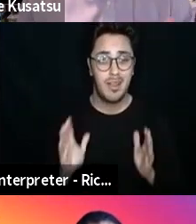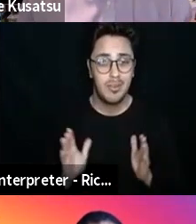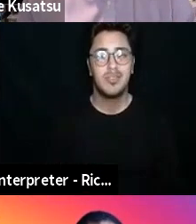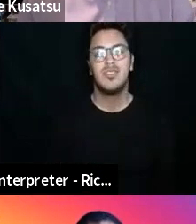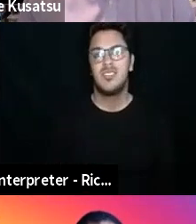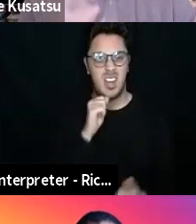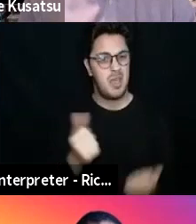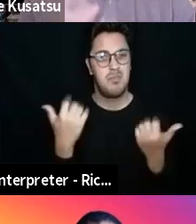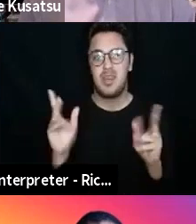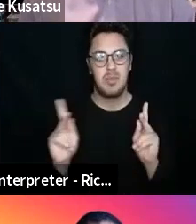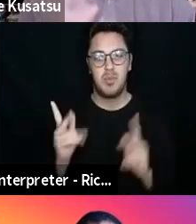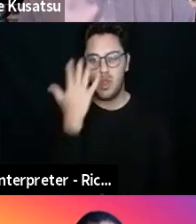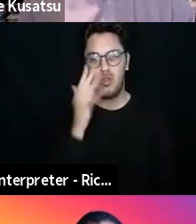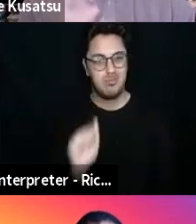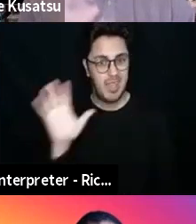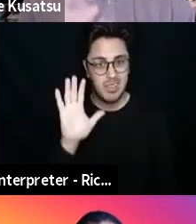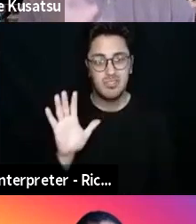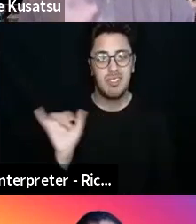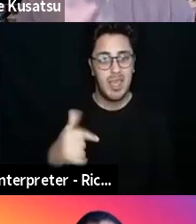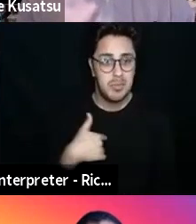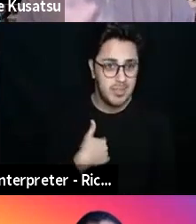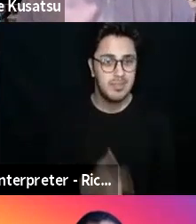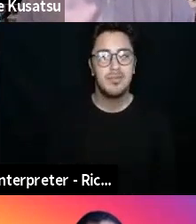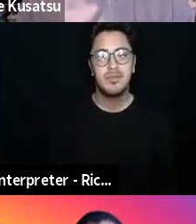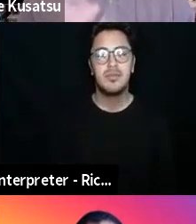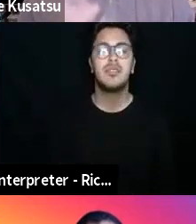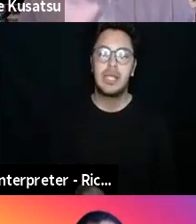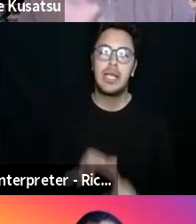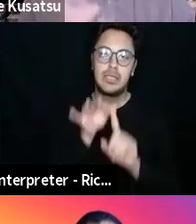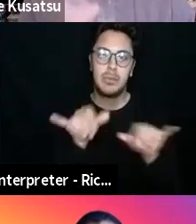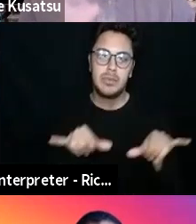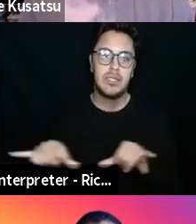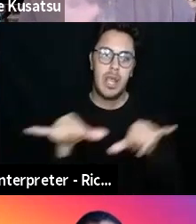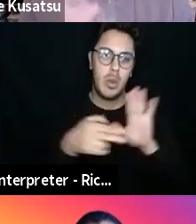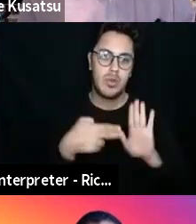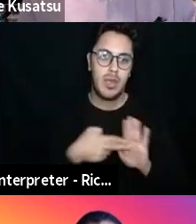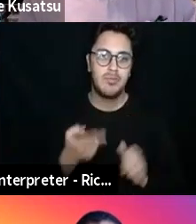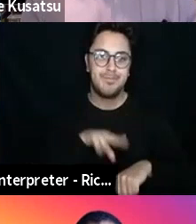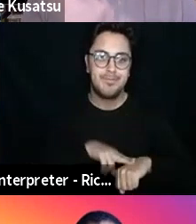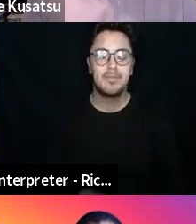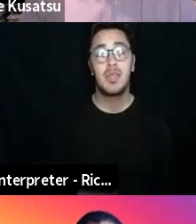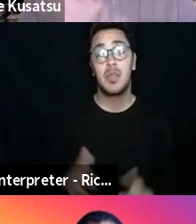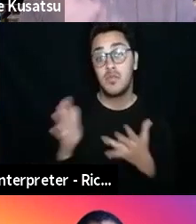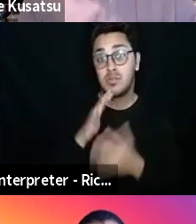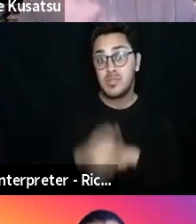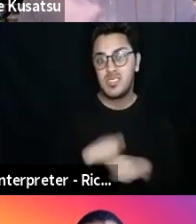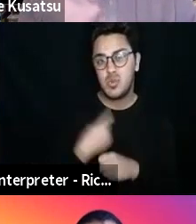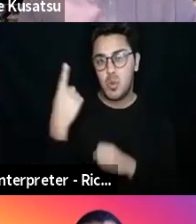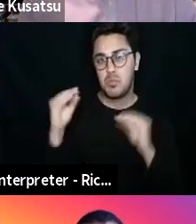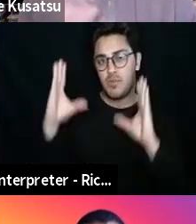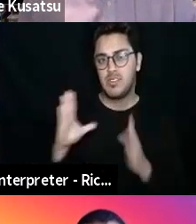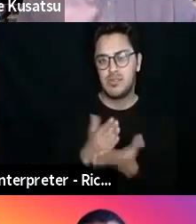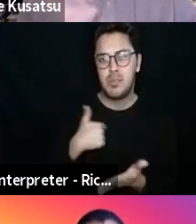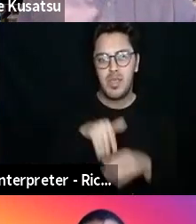me on the screen and on TV in those days, except for stereotypes. In fact, my freshman year, I had a professor stop me in the hall and